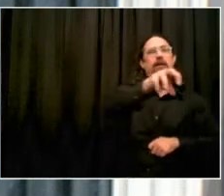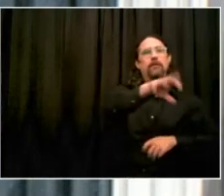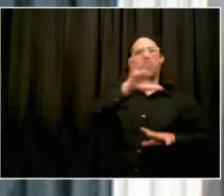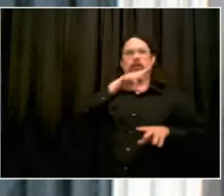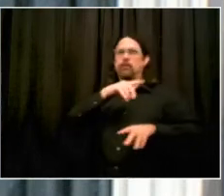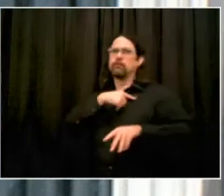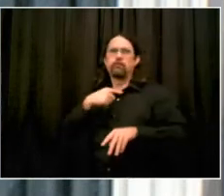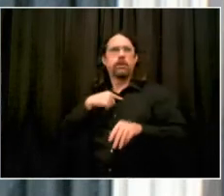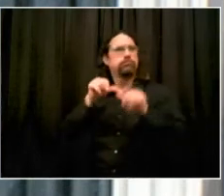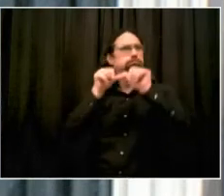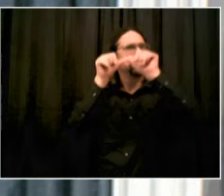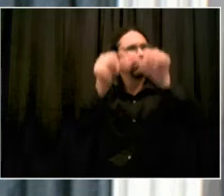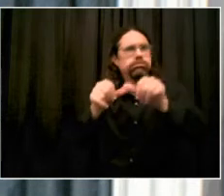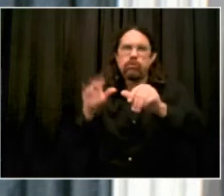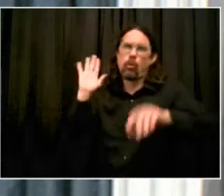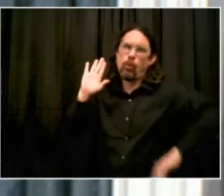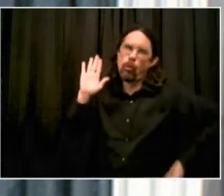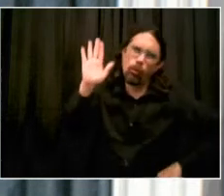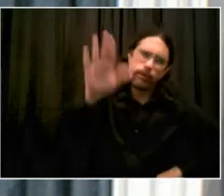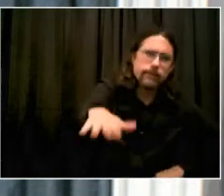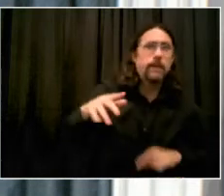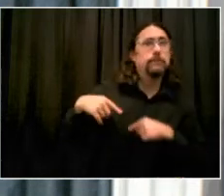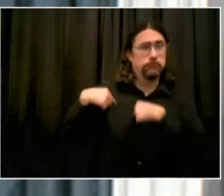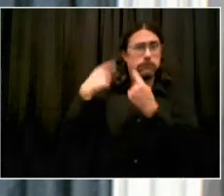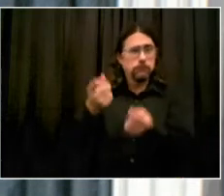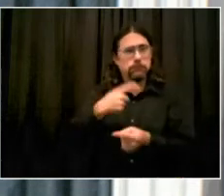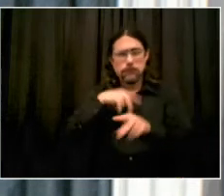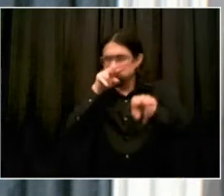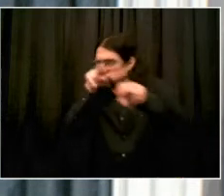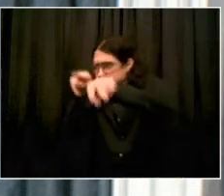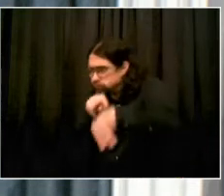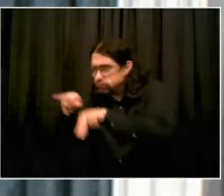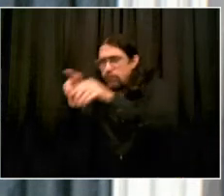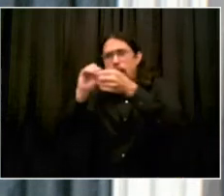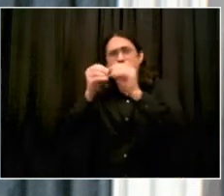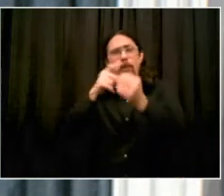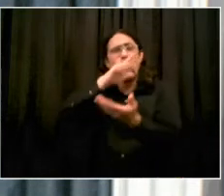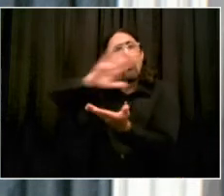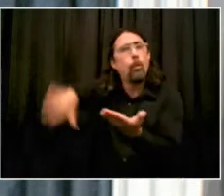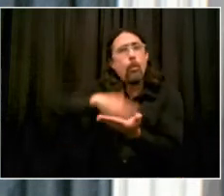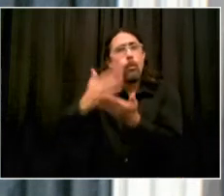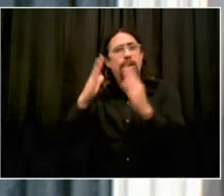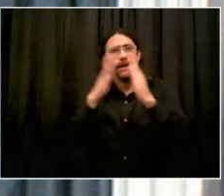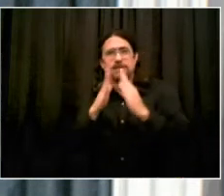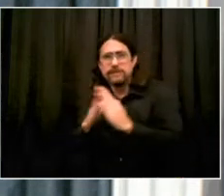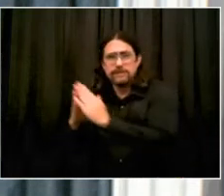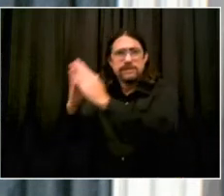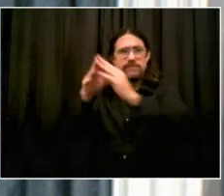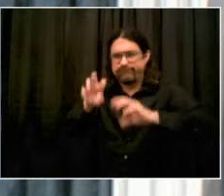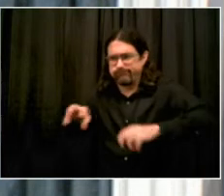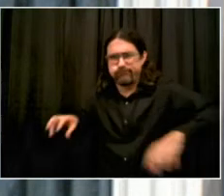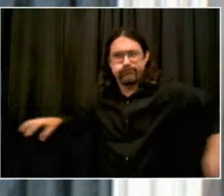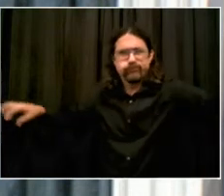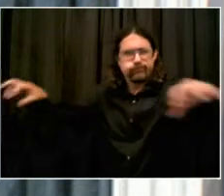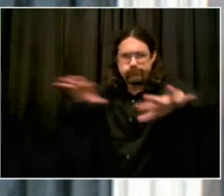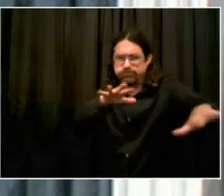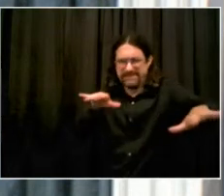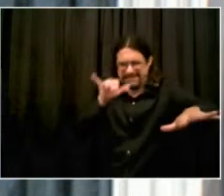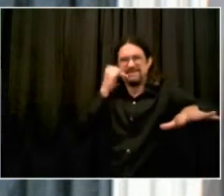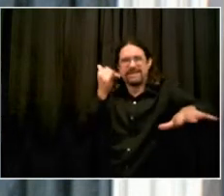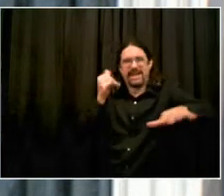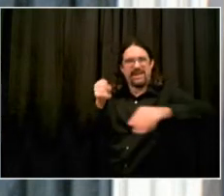overall city's cases, despite accounting for 7% of the overall citywide